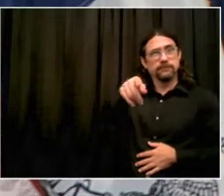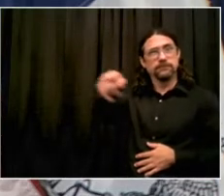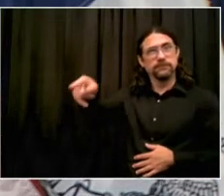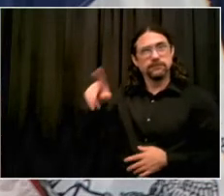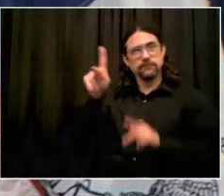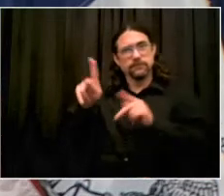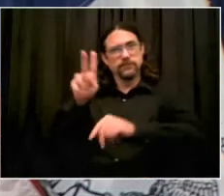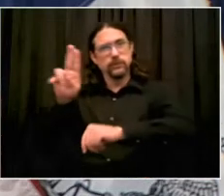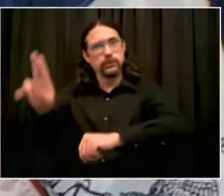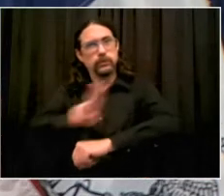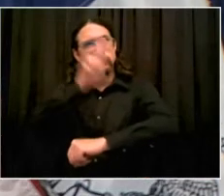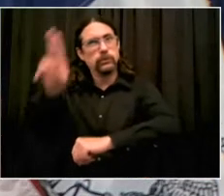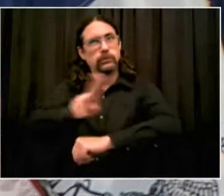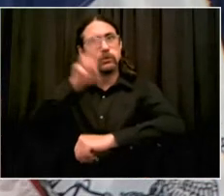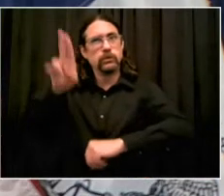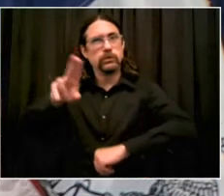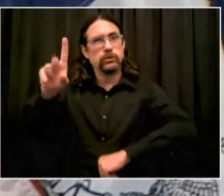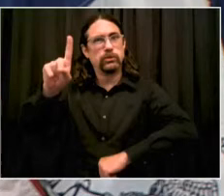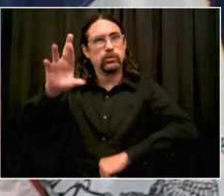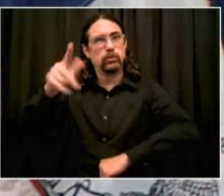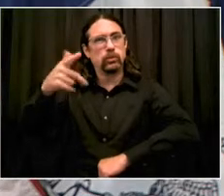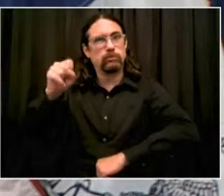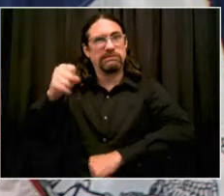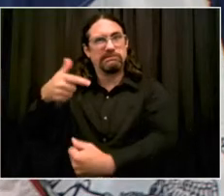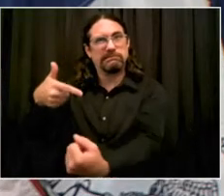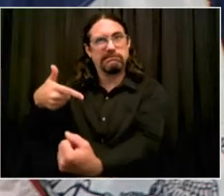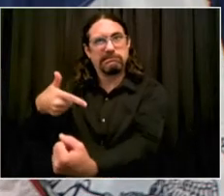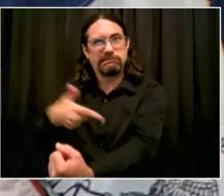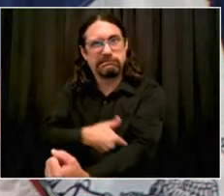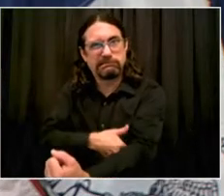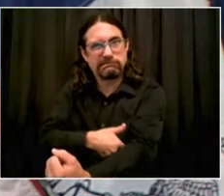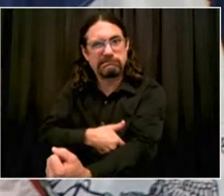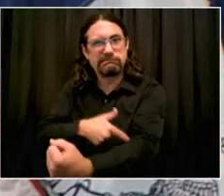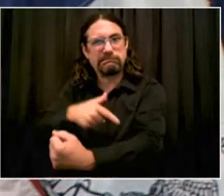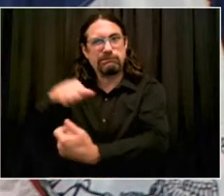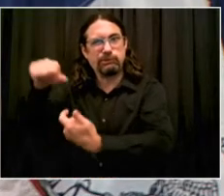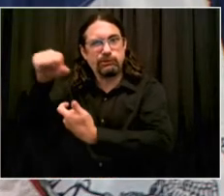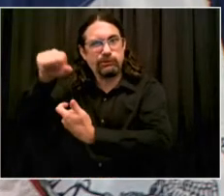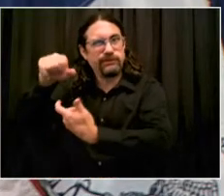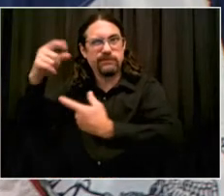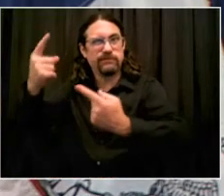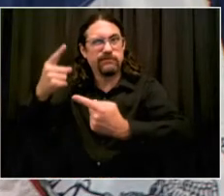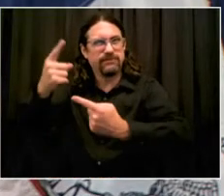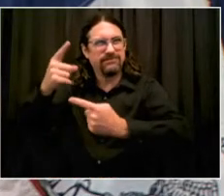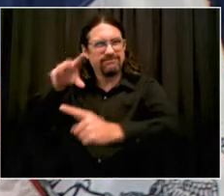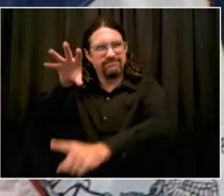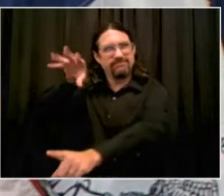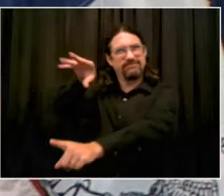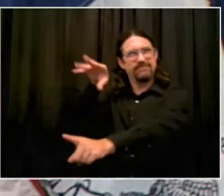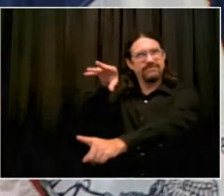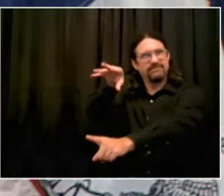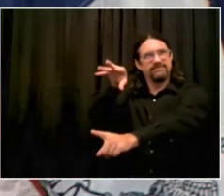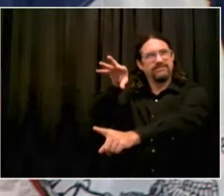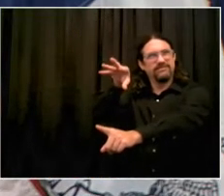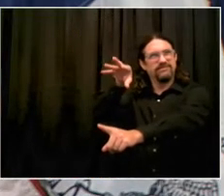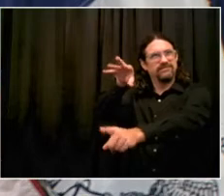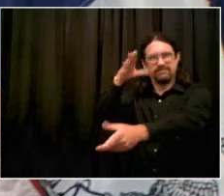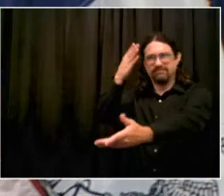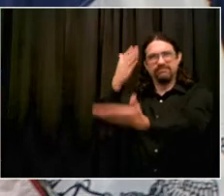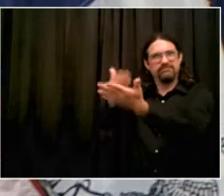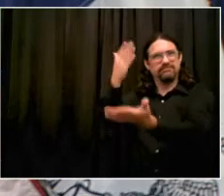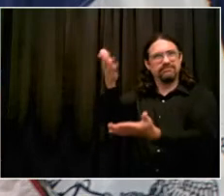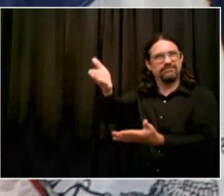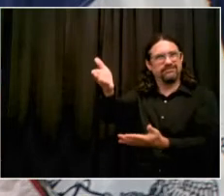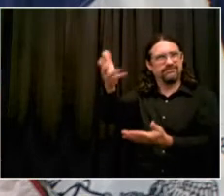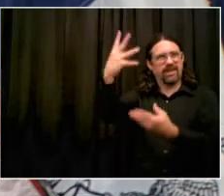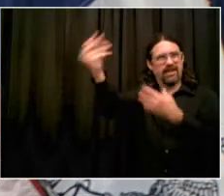city seeing and what is it being done about it? How are you addressing the quality of life issues in New York City? I appreciate the question,